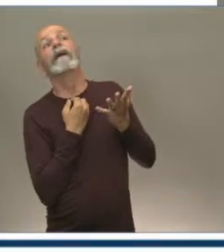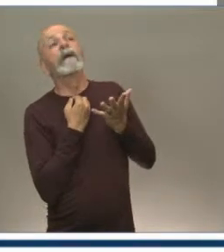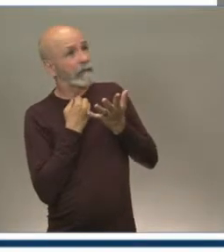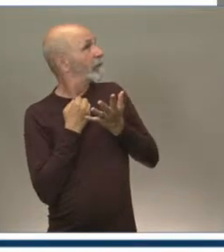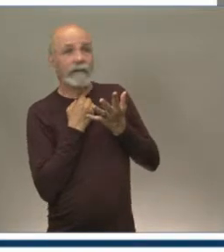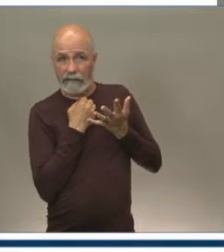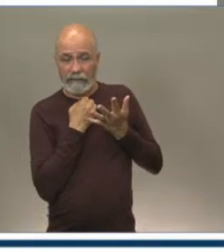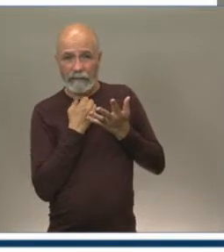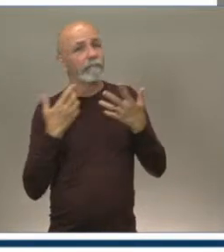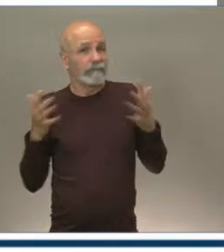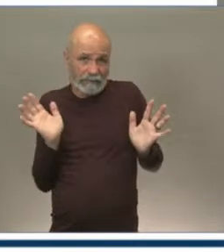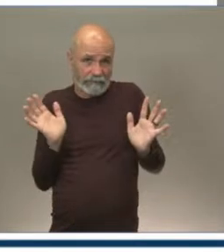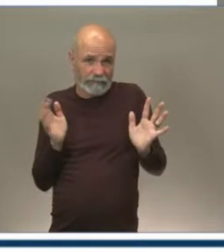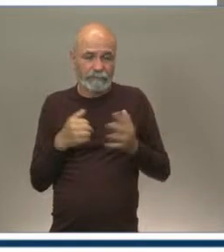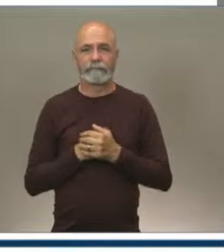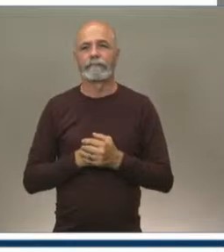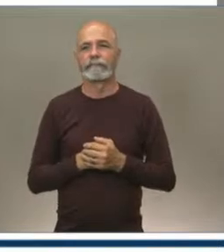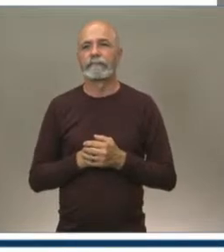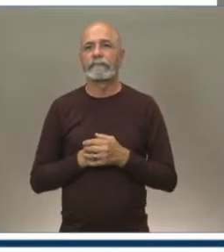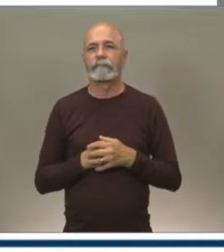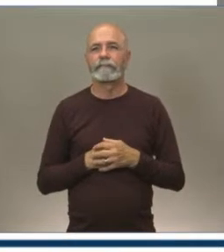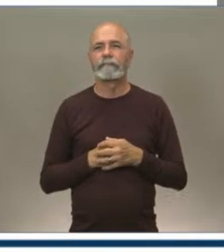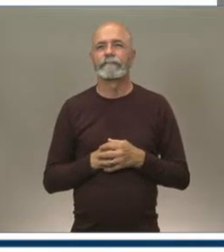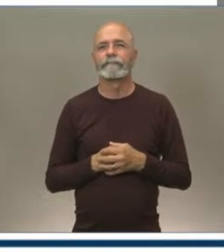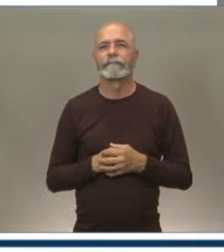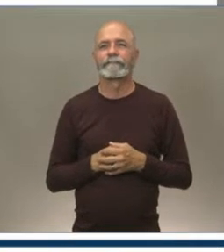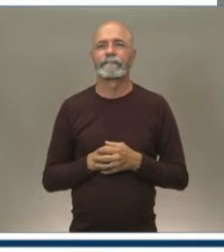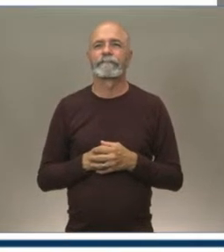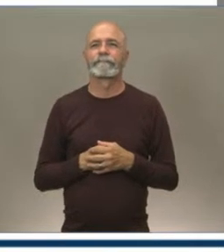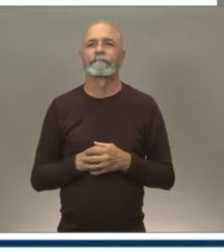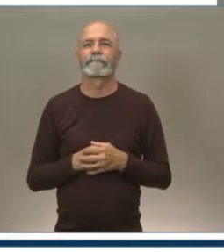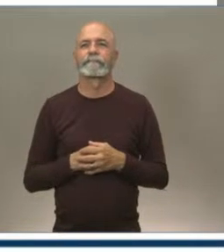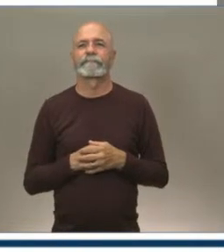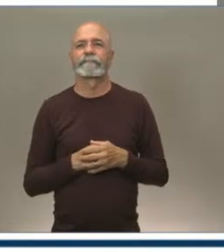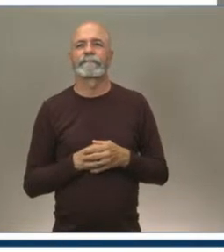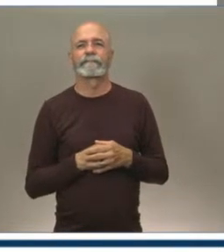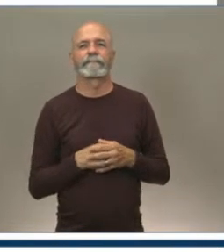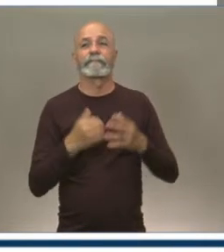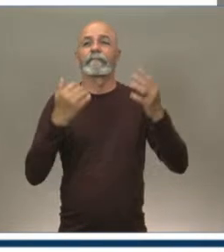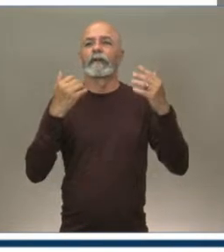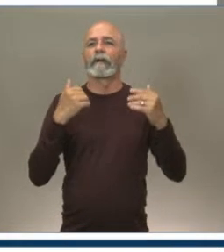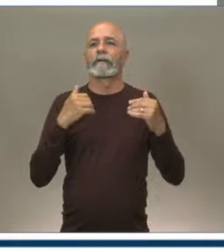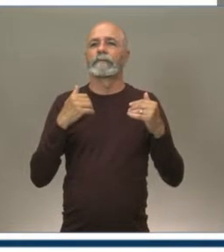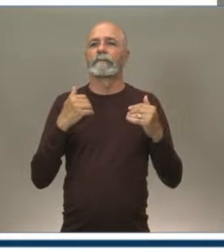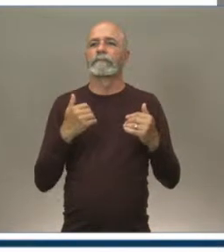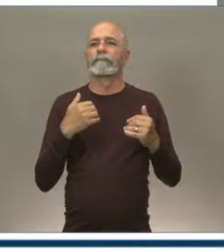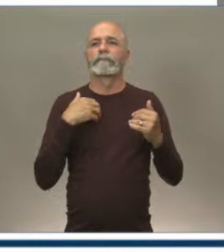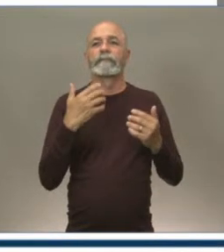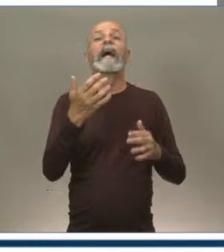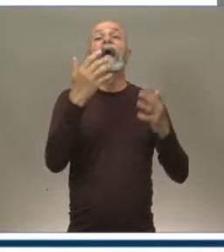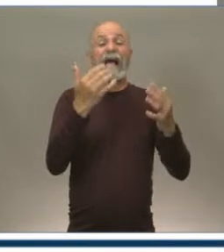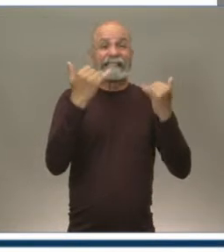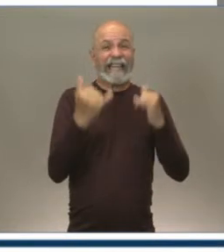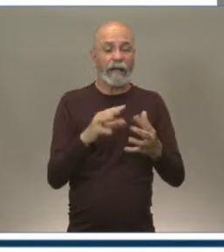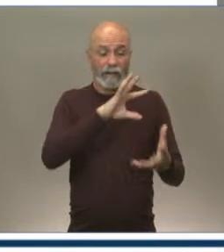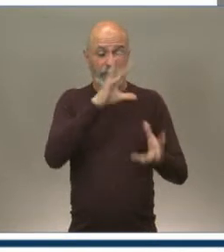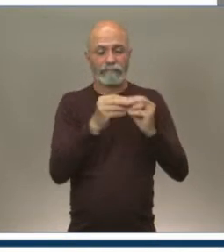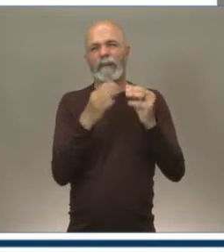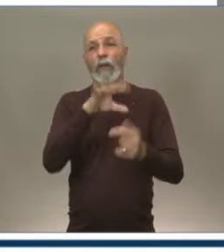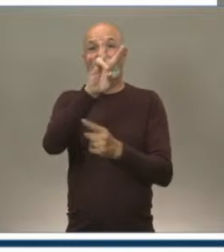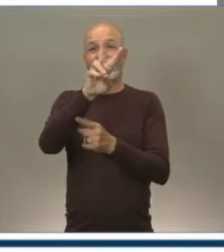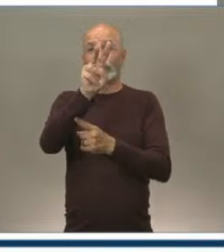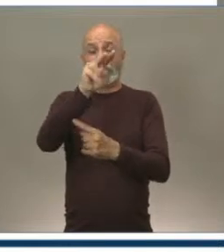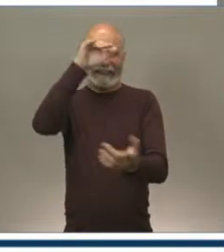Today marks the beginning of a big week on the vaccine front, as the Premier said, with 72,000 appointments booked. We've opened to